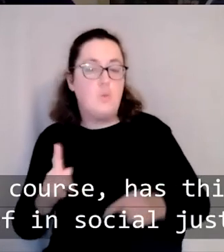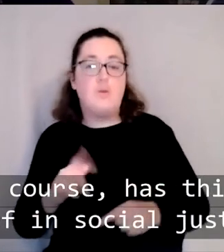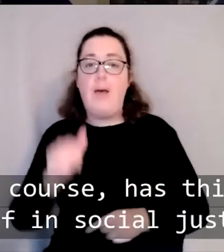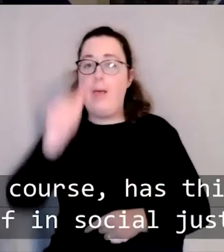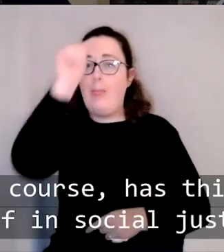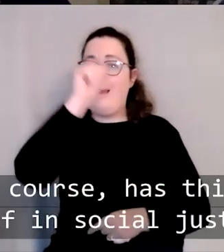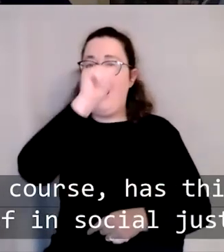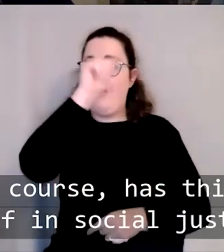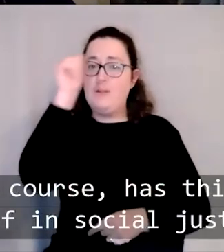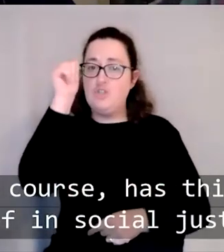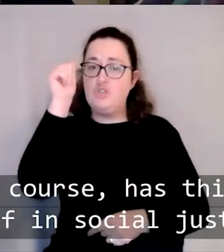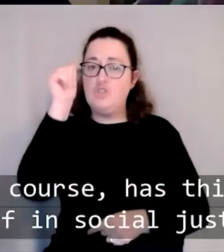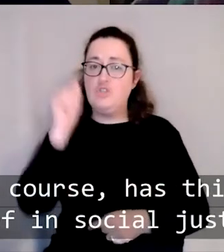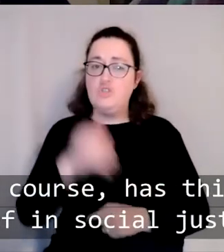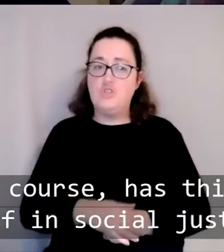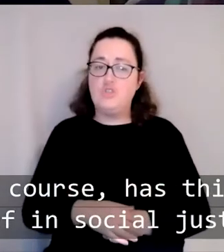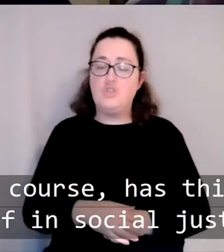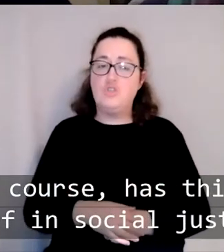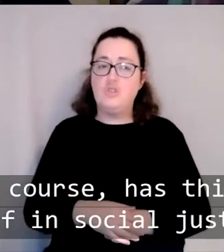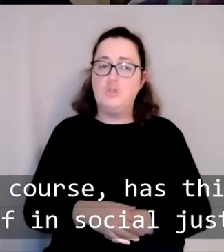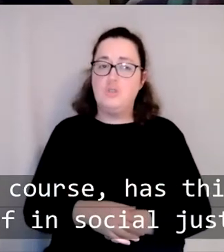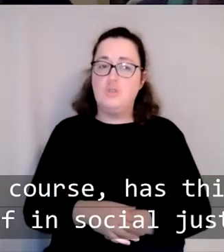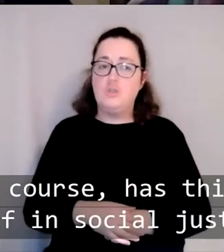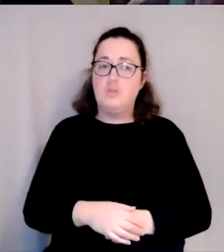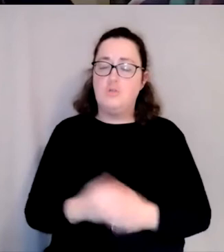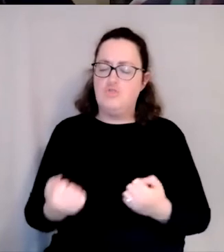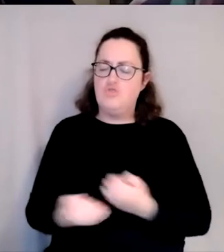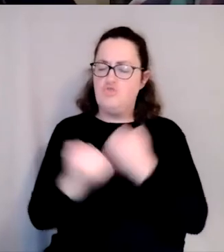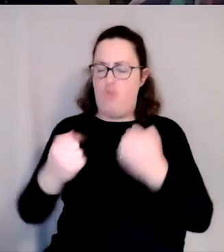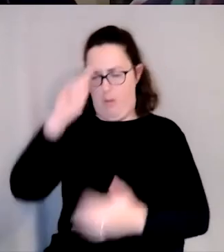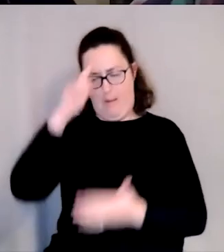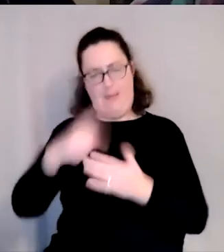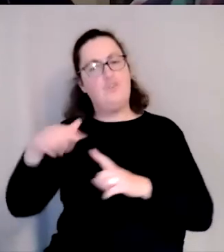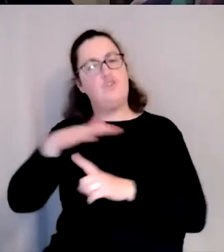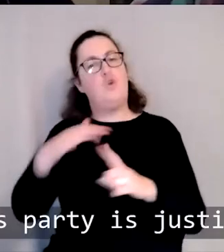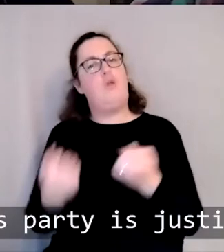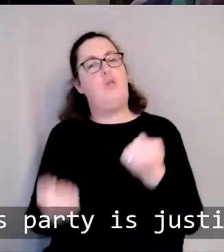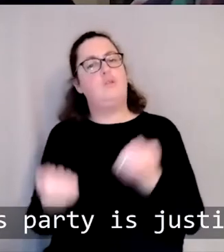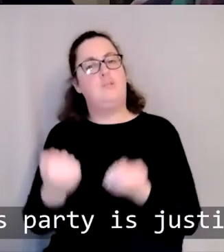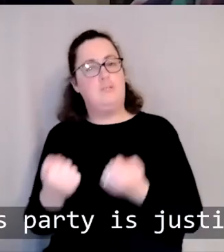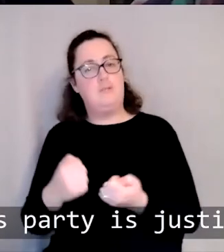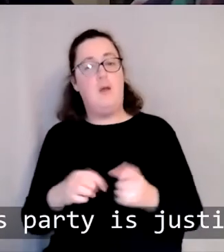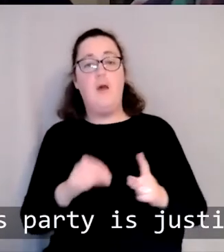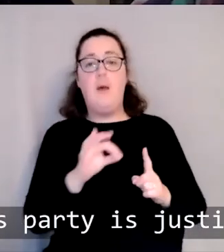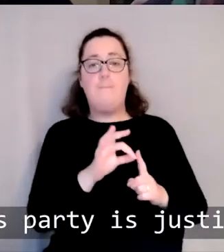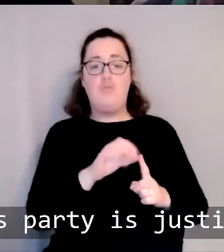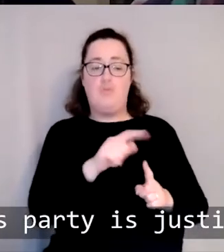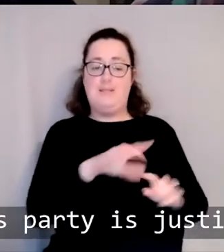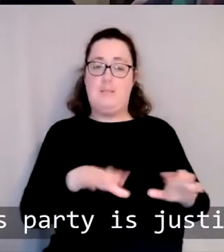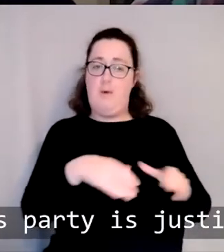of course, has this profound belief in social justice. And Perón's party is